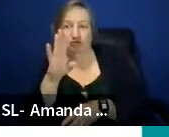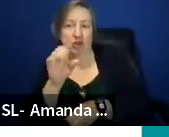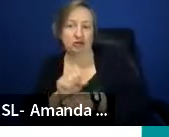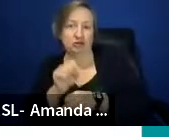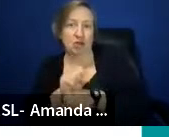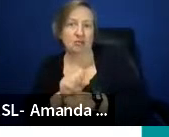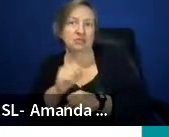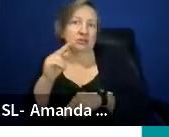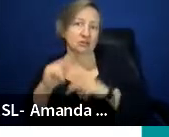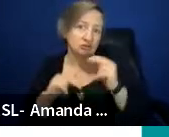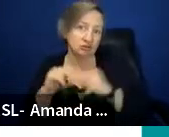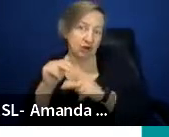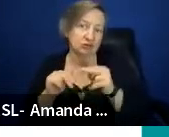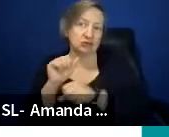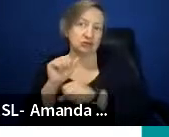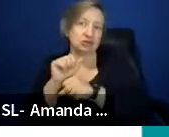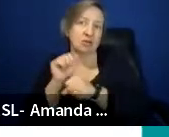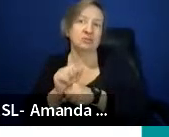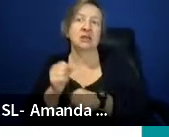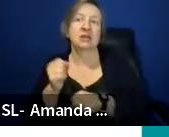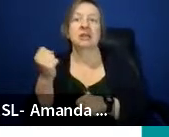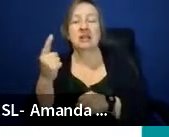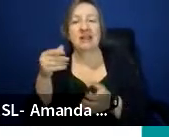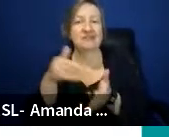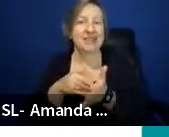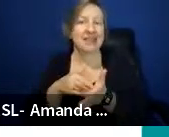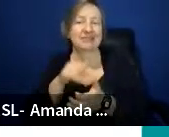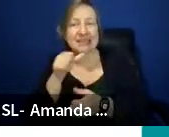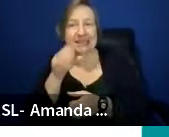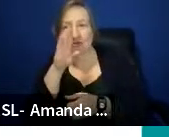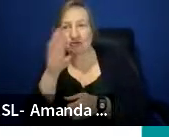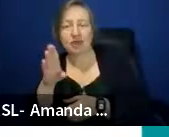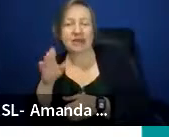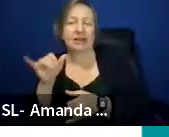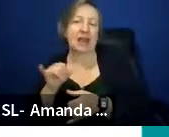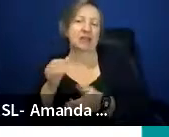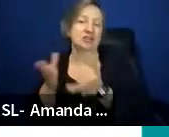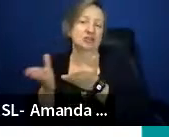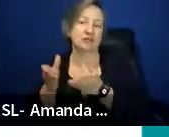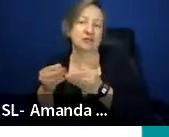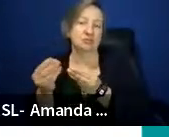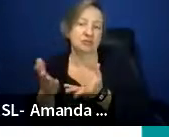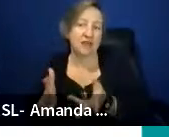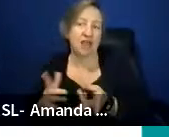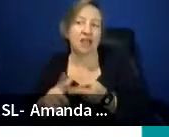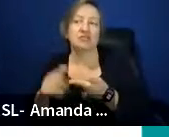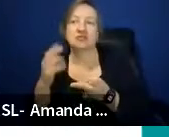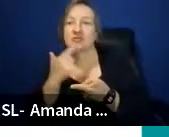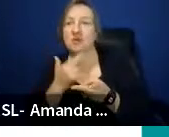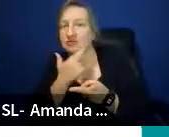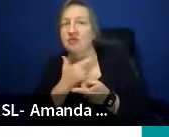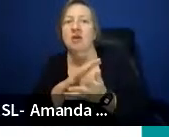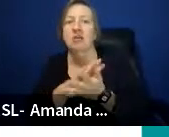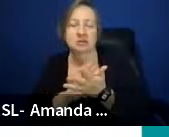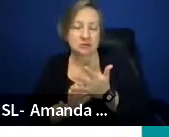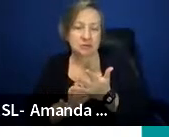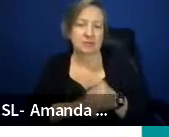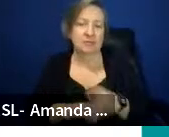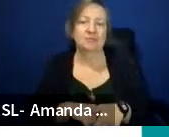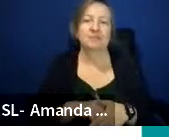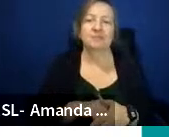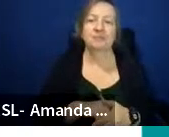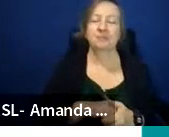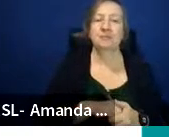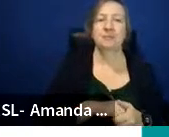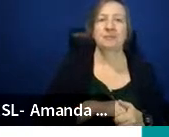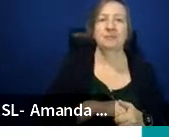jobs, and almost 11,000 indirect jobs, such as service providers and restaurant jobs. Next slide.